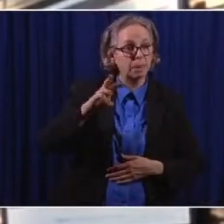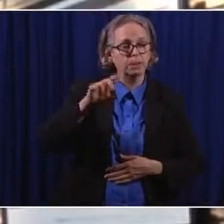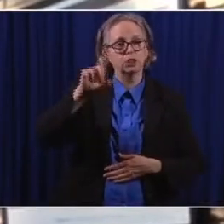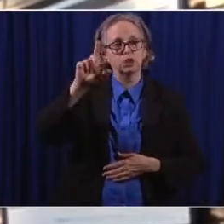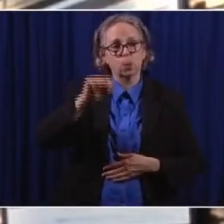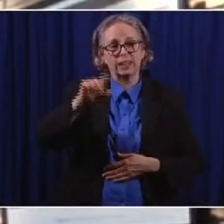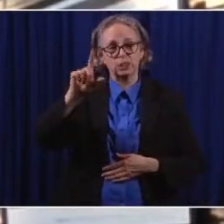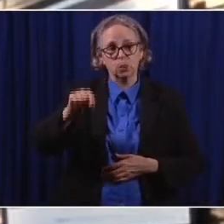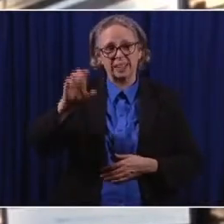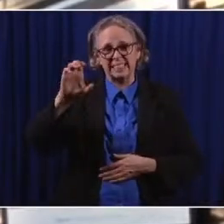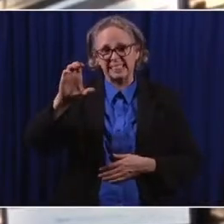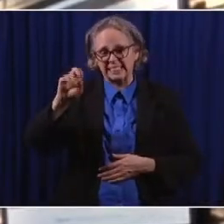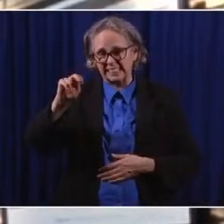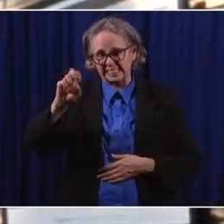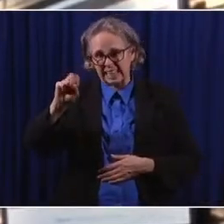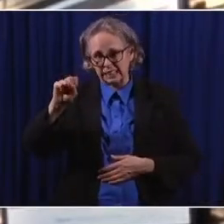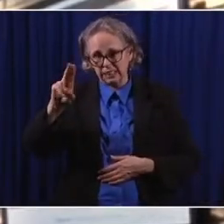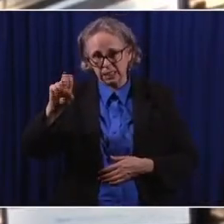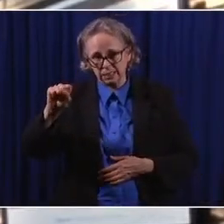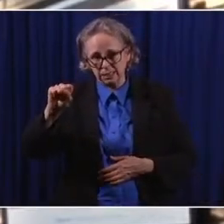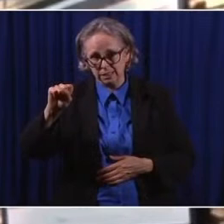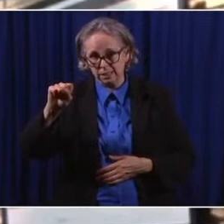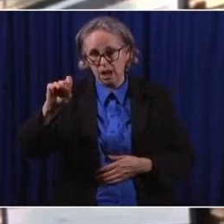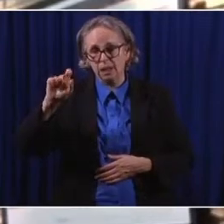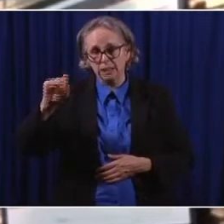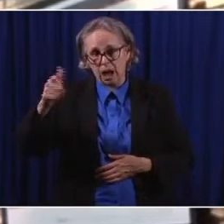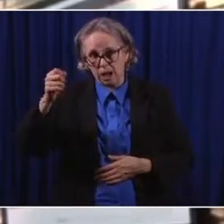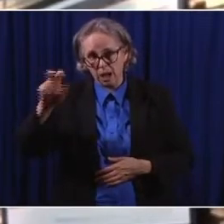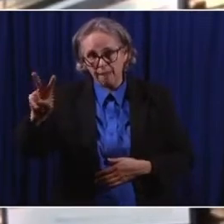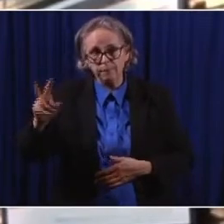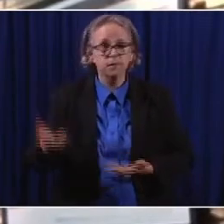2020census.gov or by calling